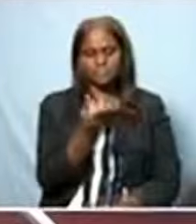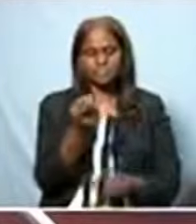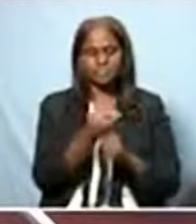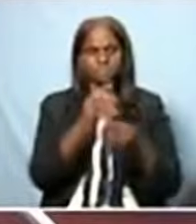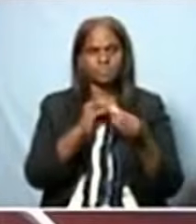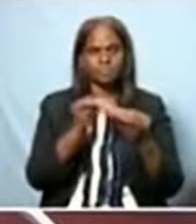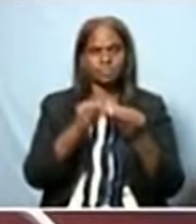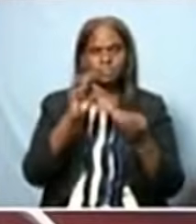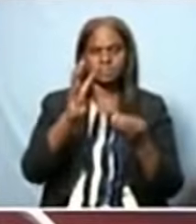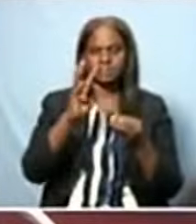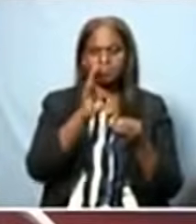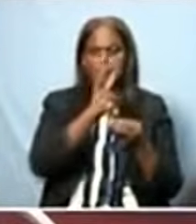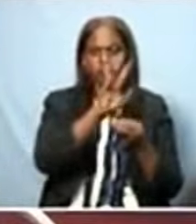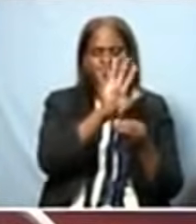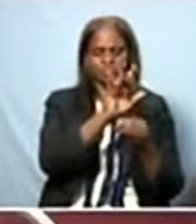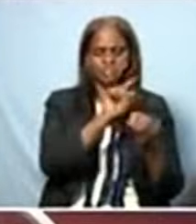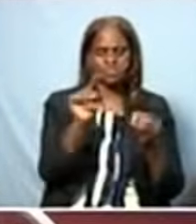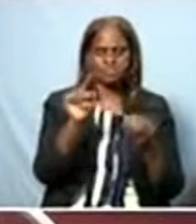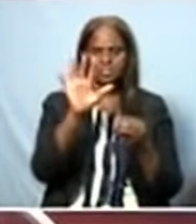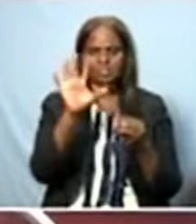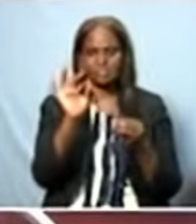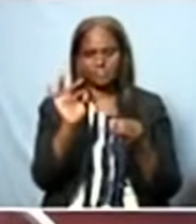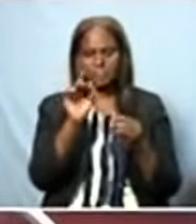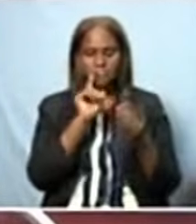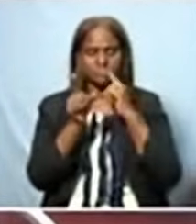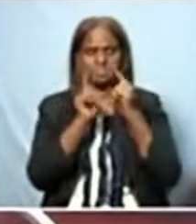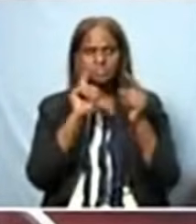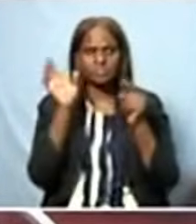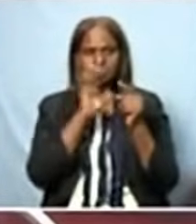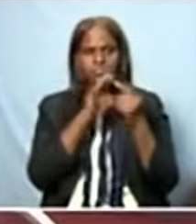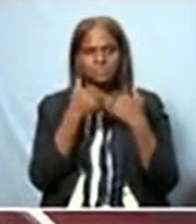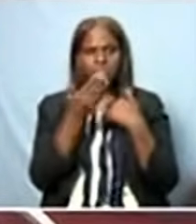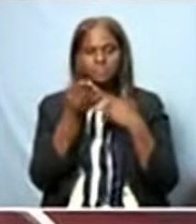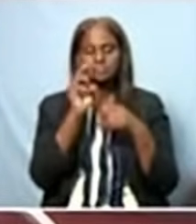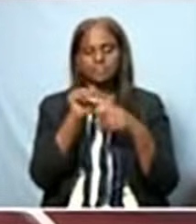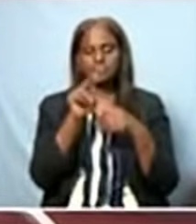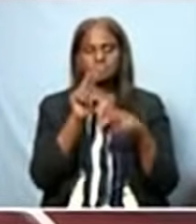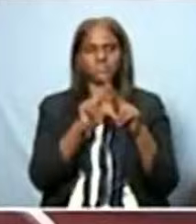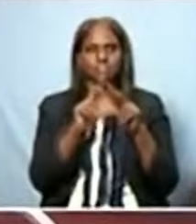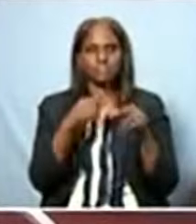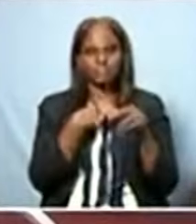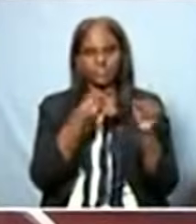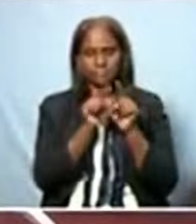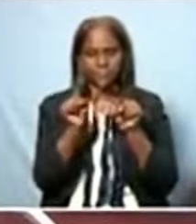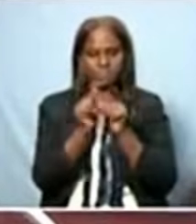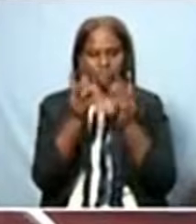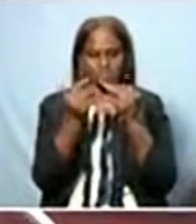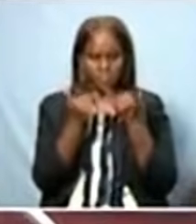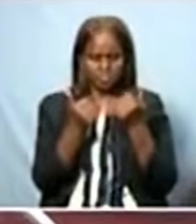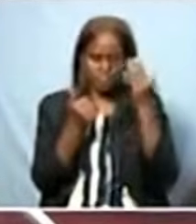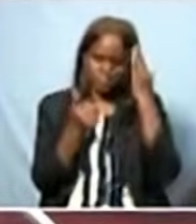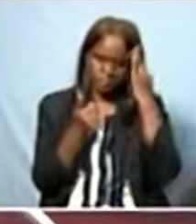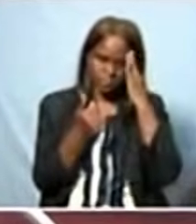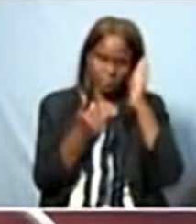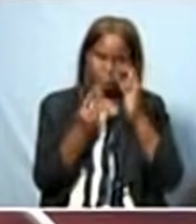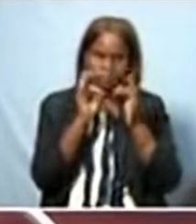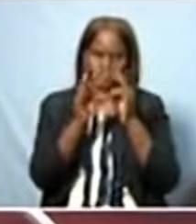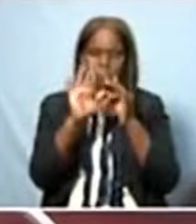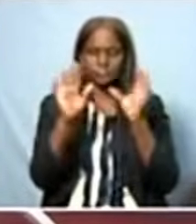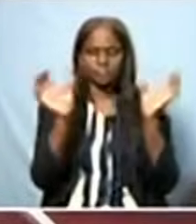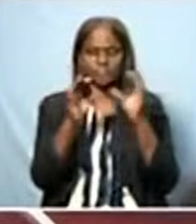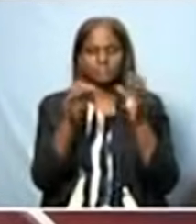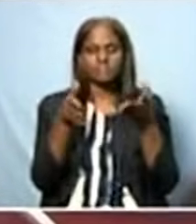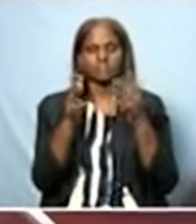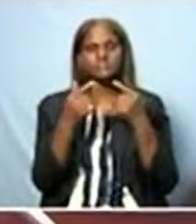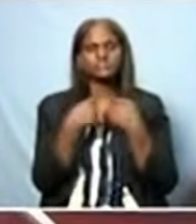Article 45 to 59. Having said that, Mr. Chairman, I would also like to take recognizance, if your committee allows